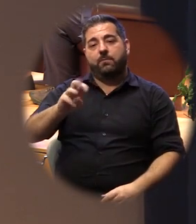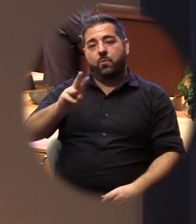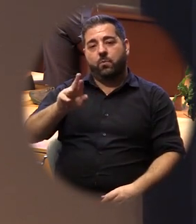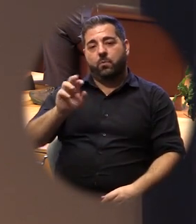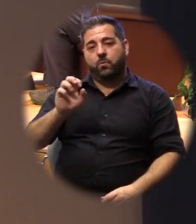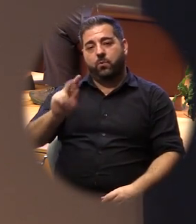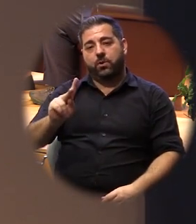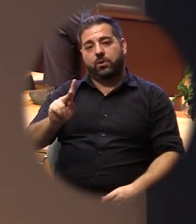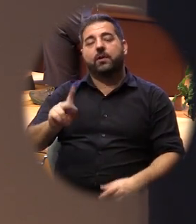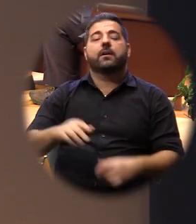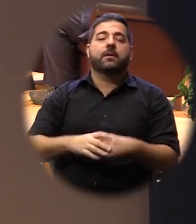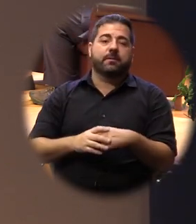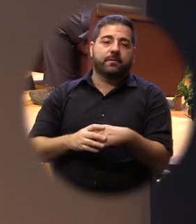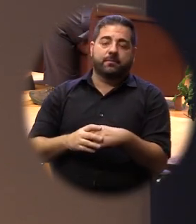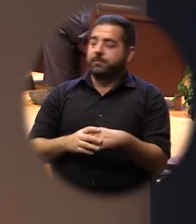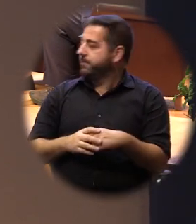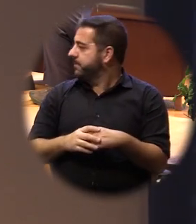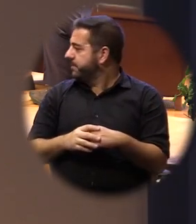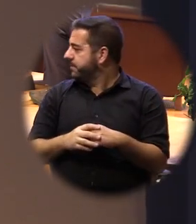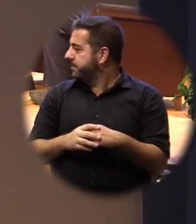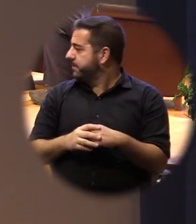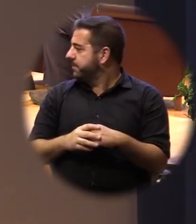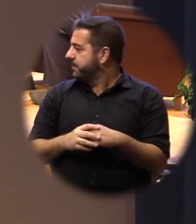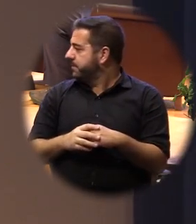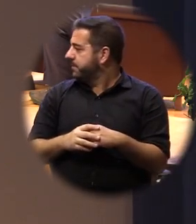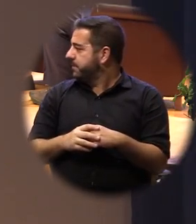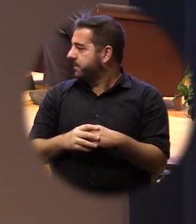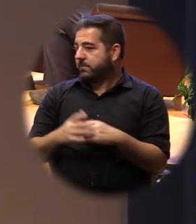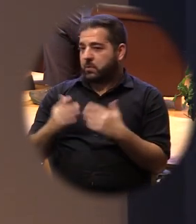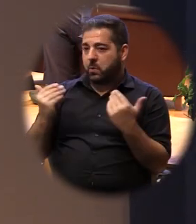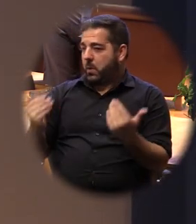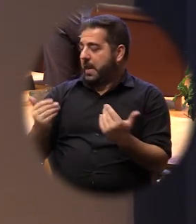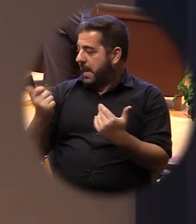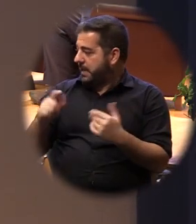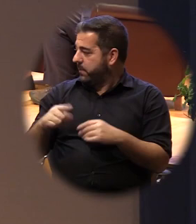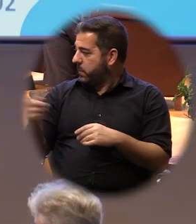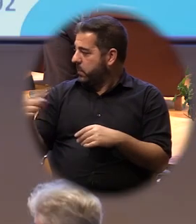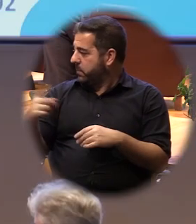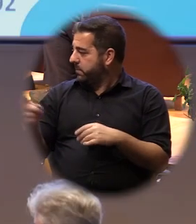advanced, nuanced frameworks? And I invite any of you to share.